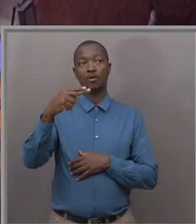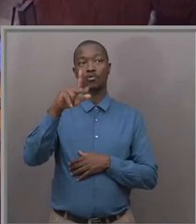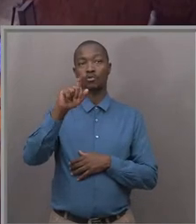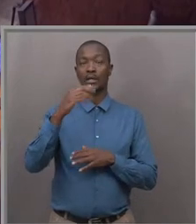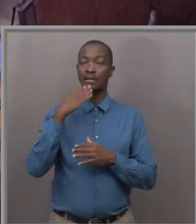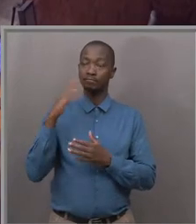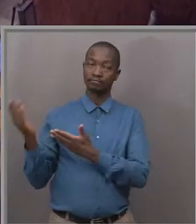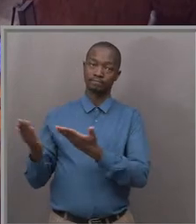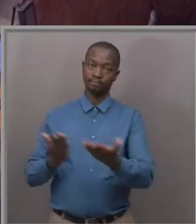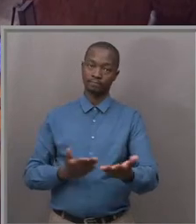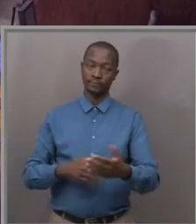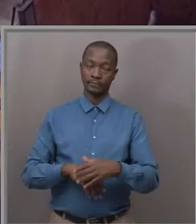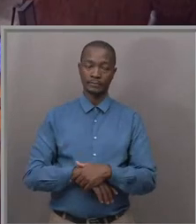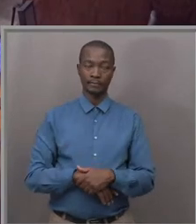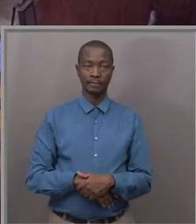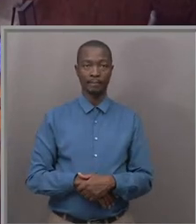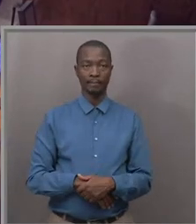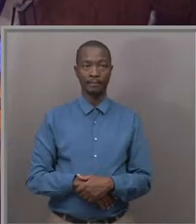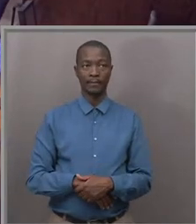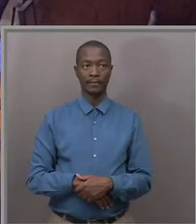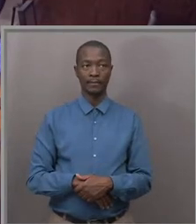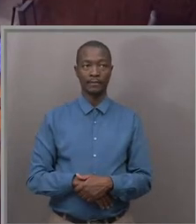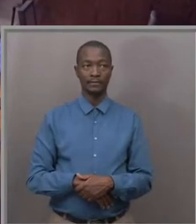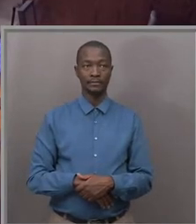you, Premier.